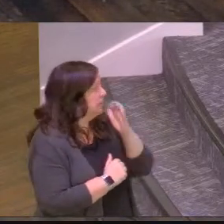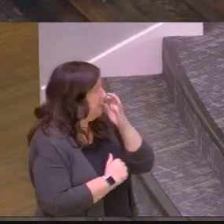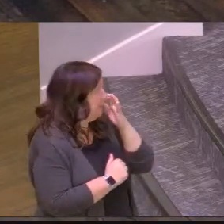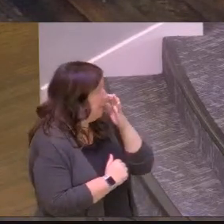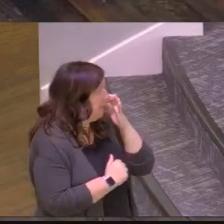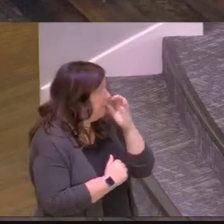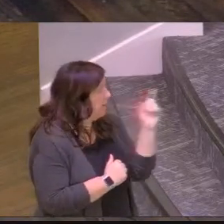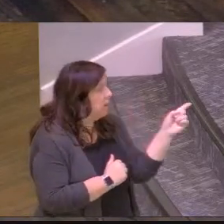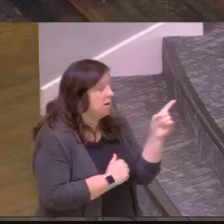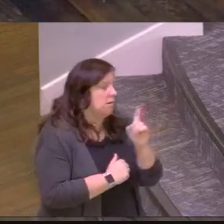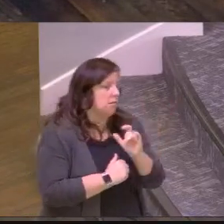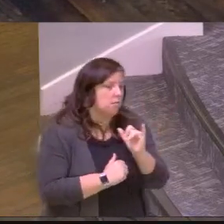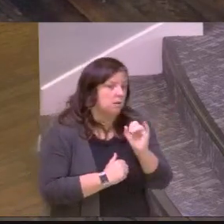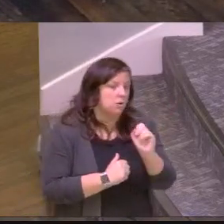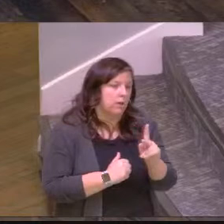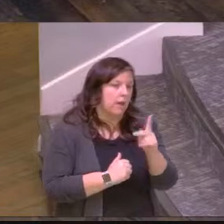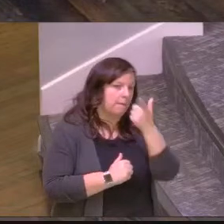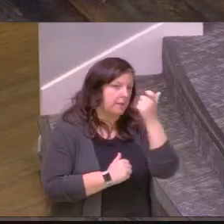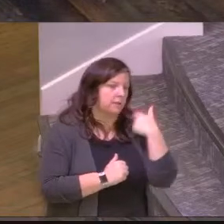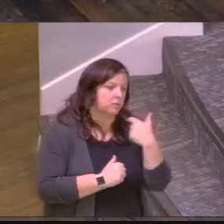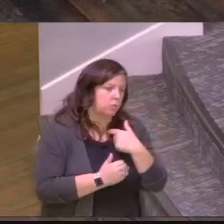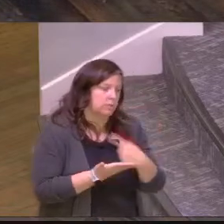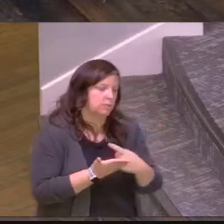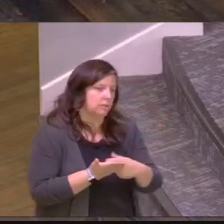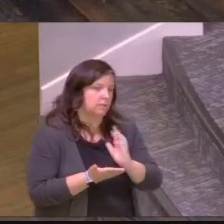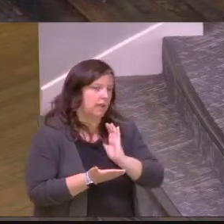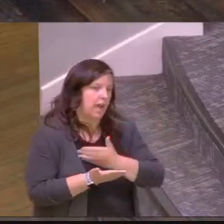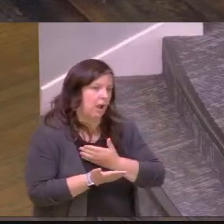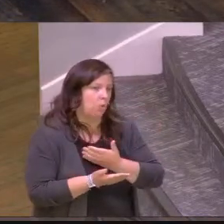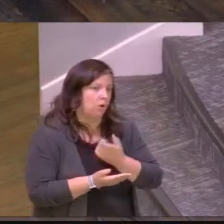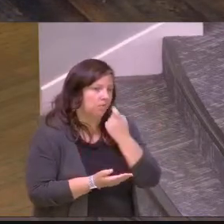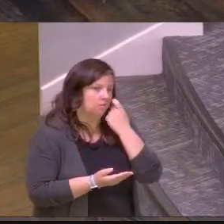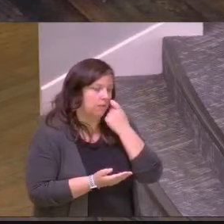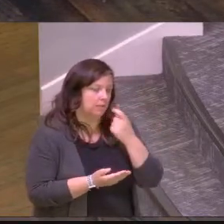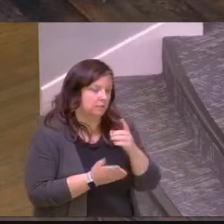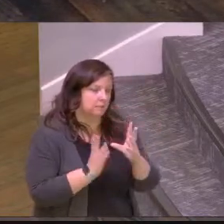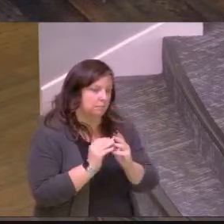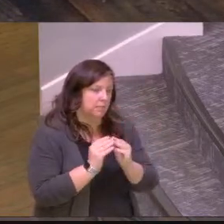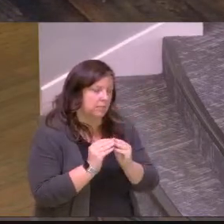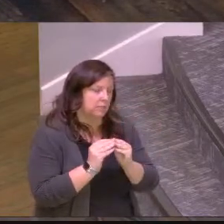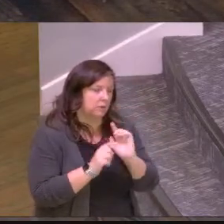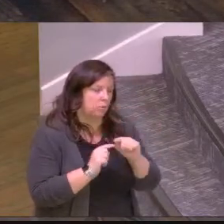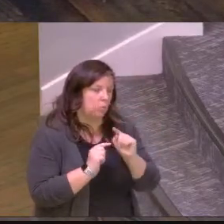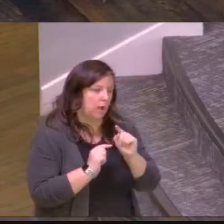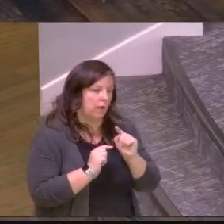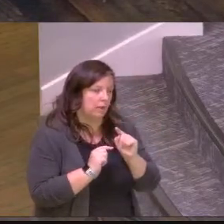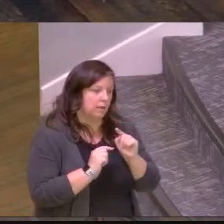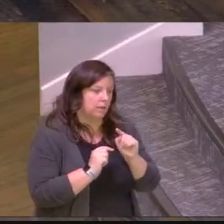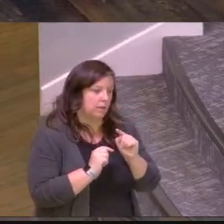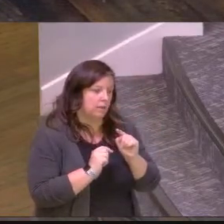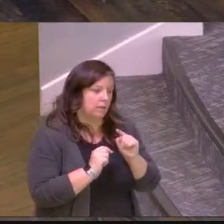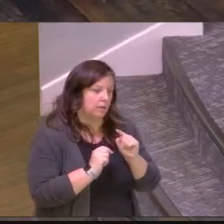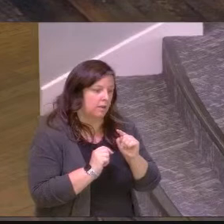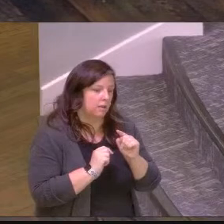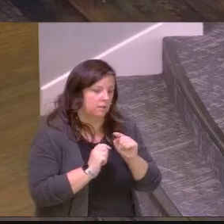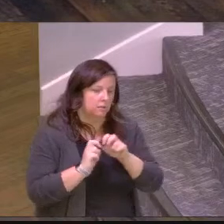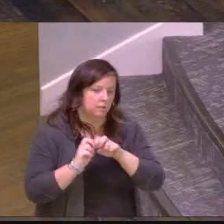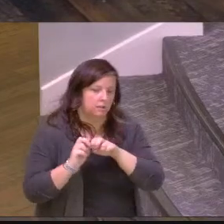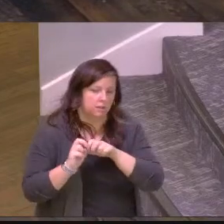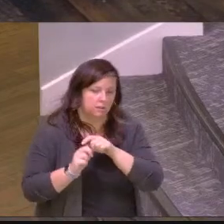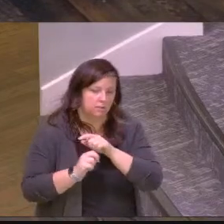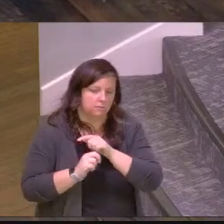it was also talked about at our last meeting when you all when every cabinet member presented on it, they talked